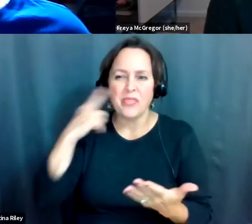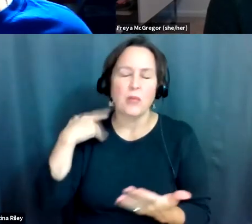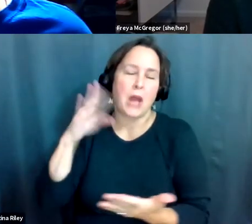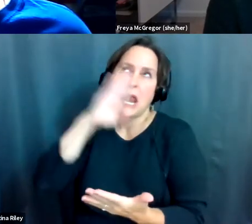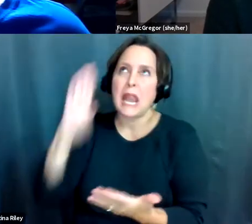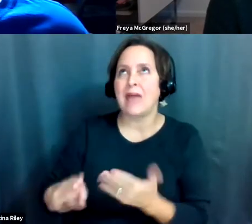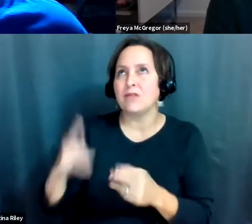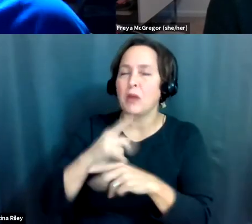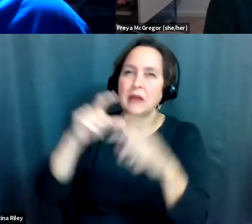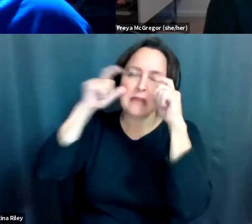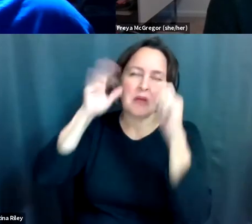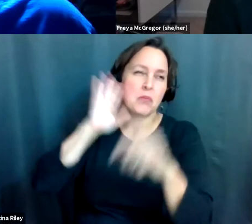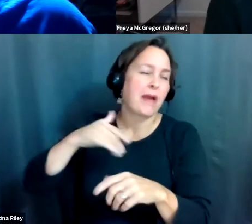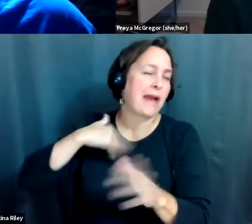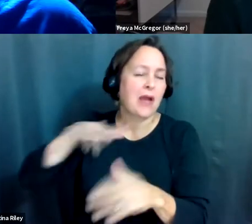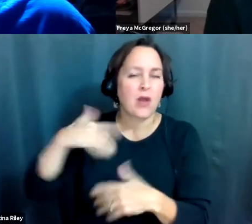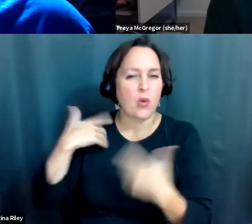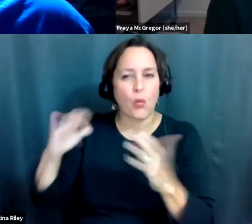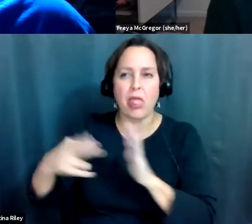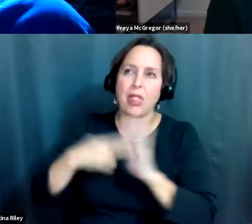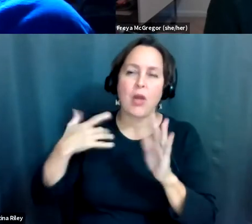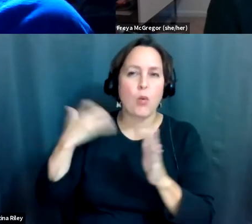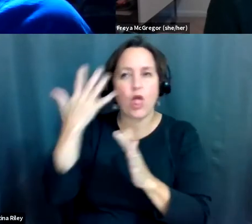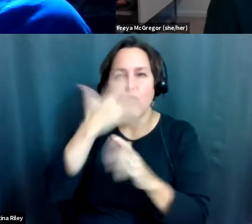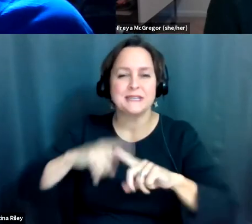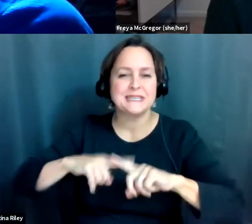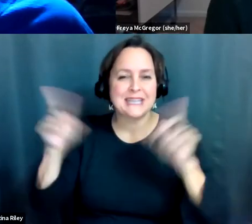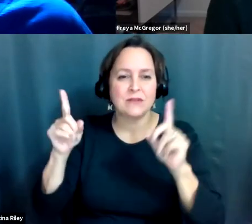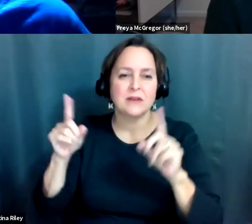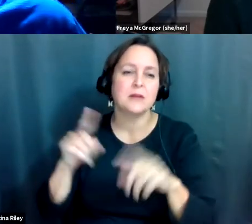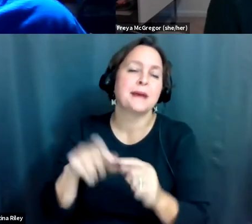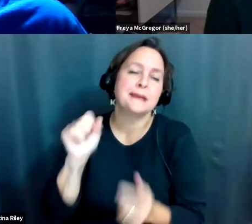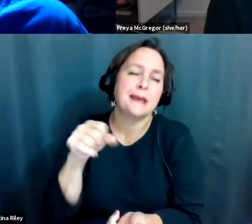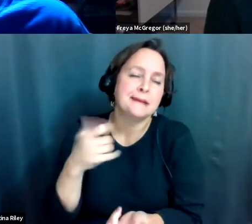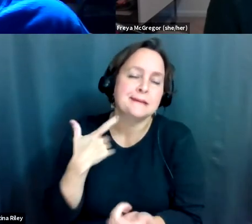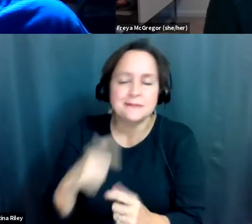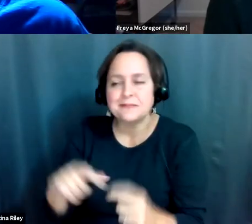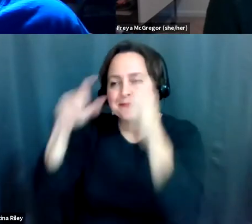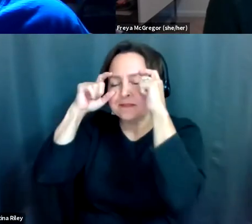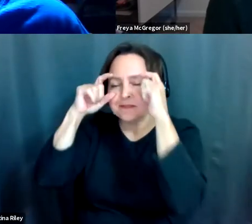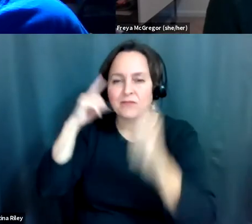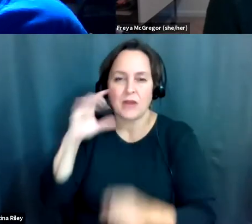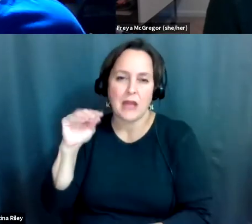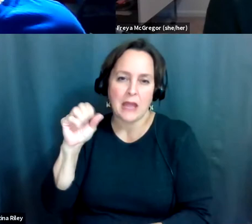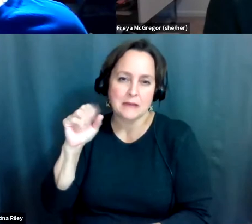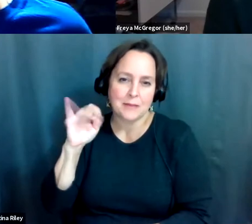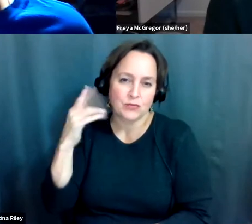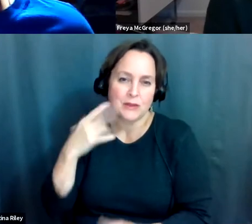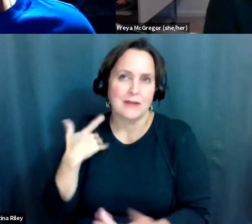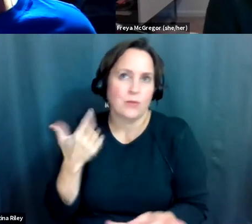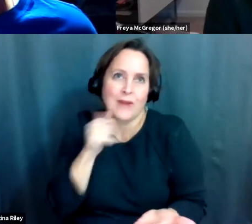sunglasses all the time because I didn't want to look different, but I, I do wear them for cosmetic reasons and no other reason.